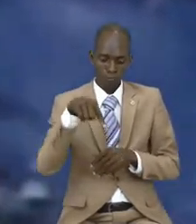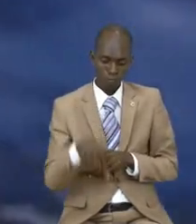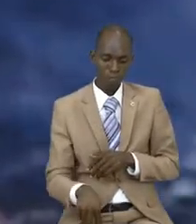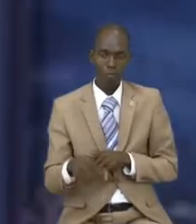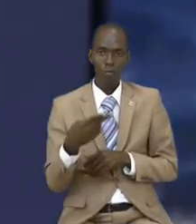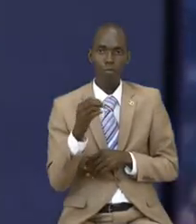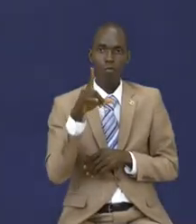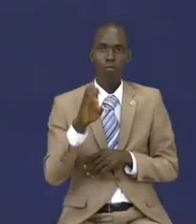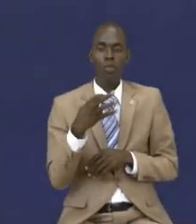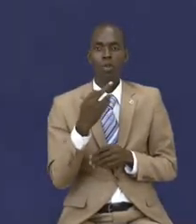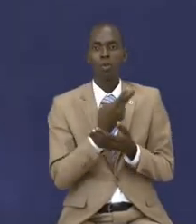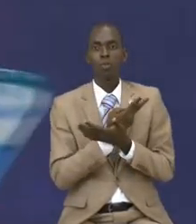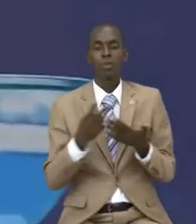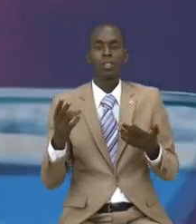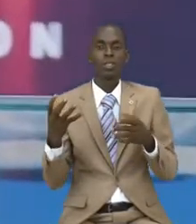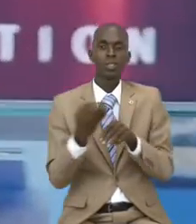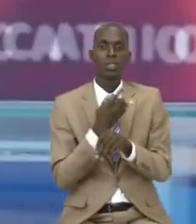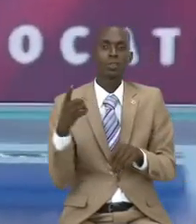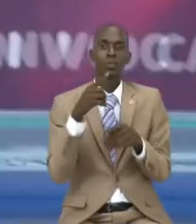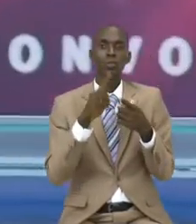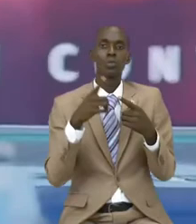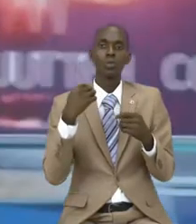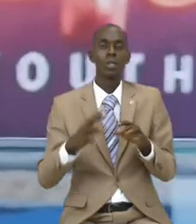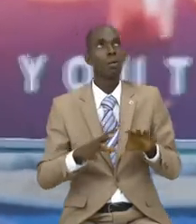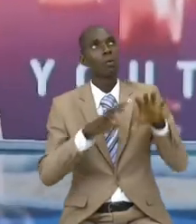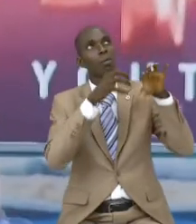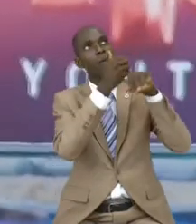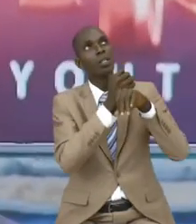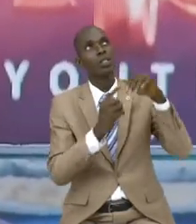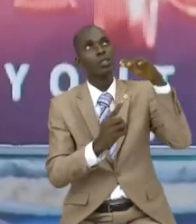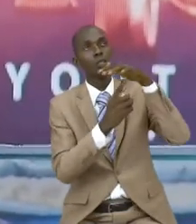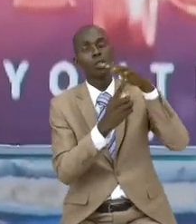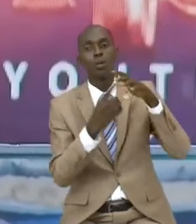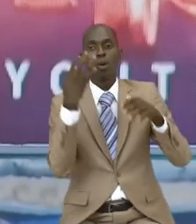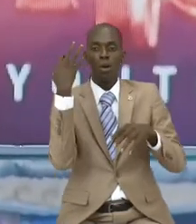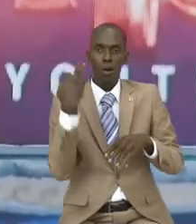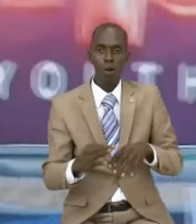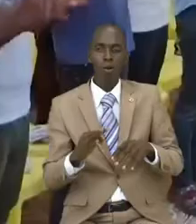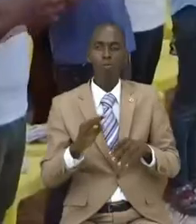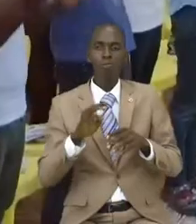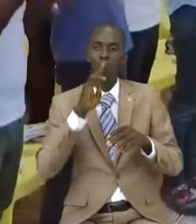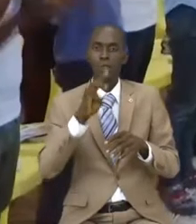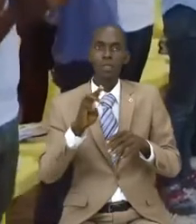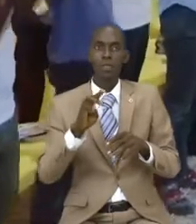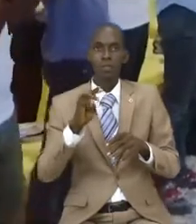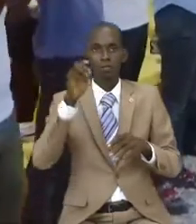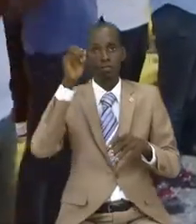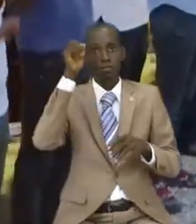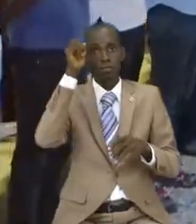I want to take you to the mountaintop of mastery tonight in Jesus' name.